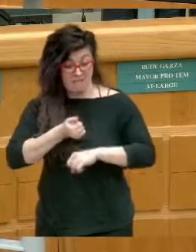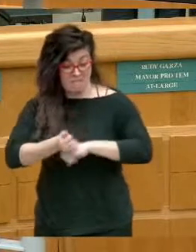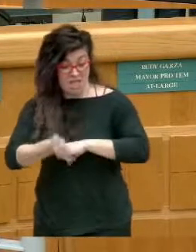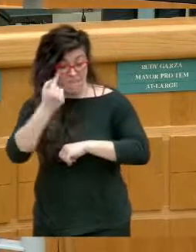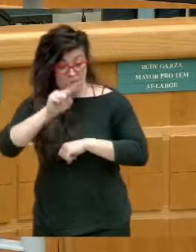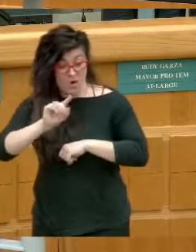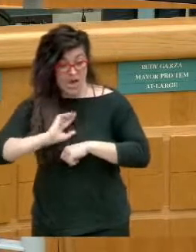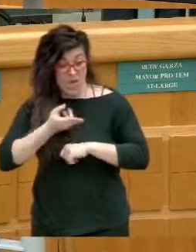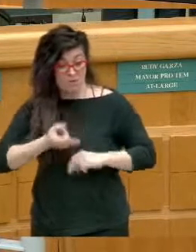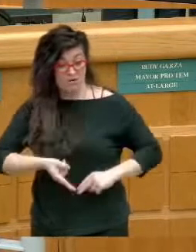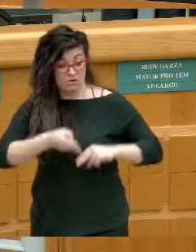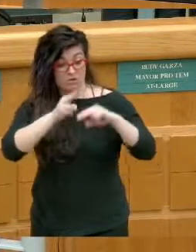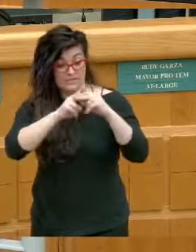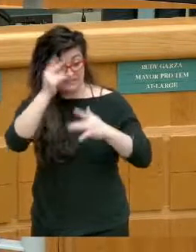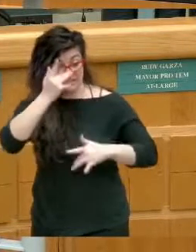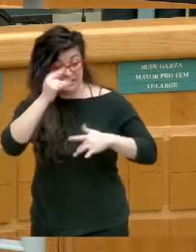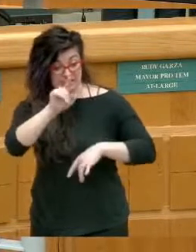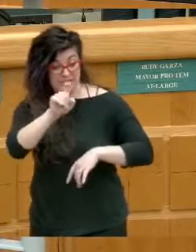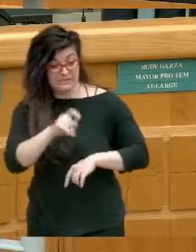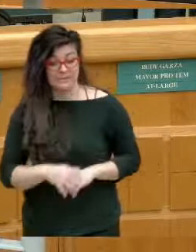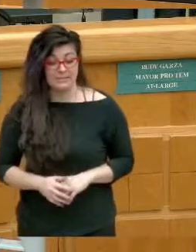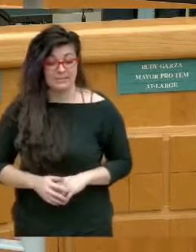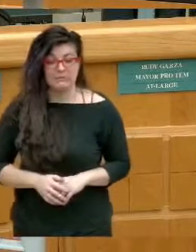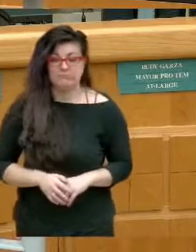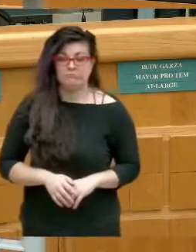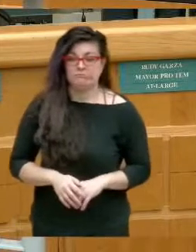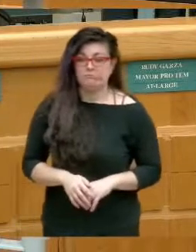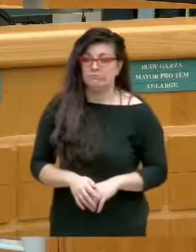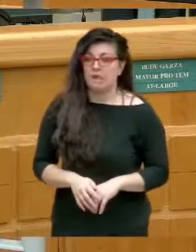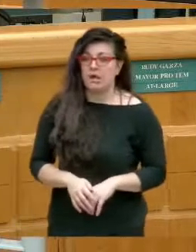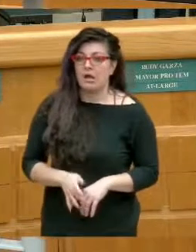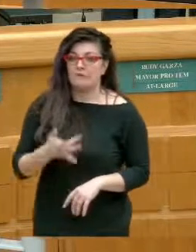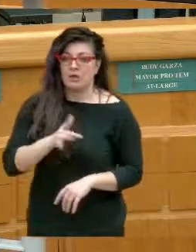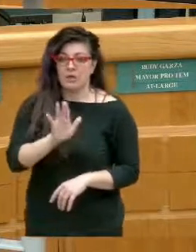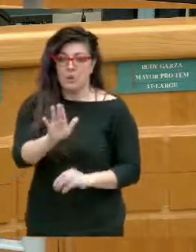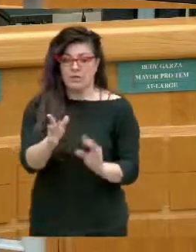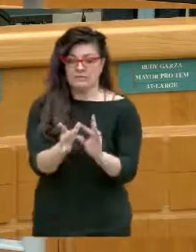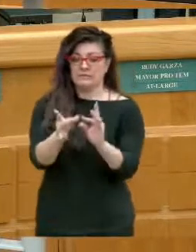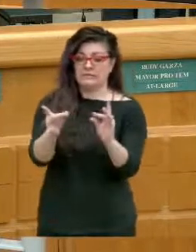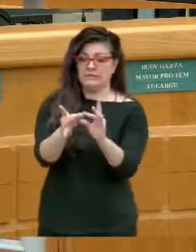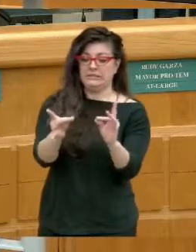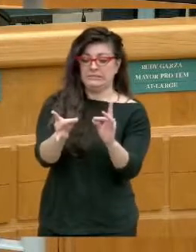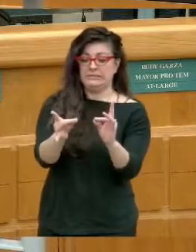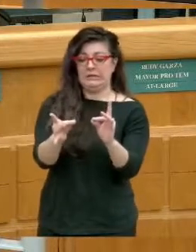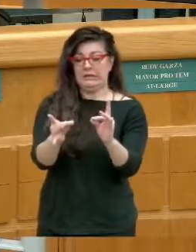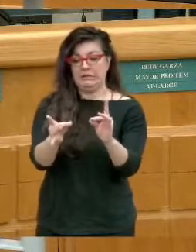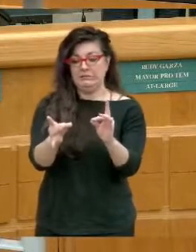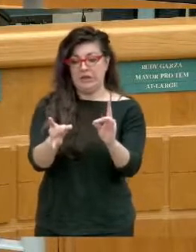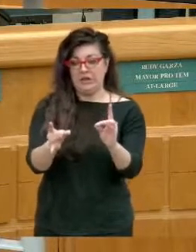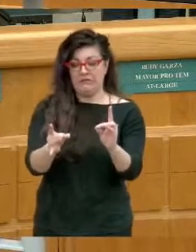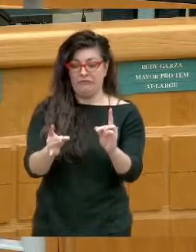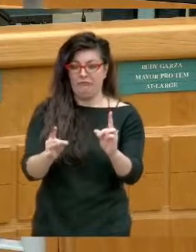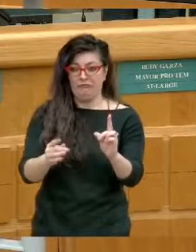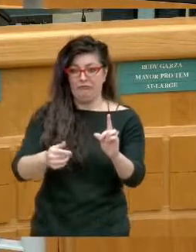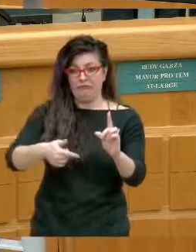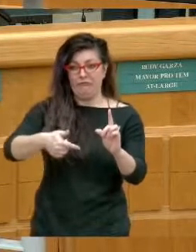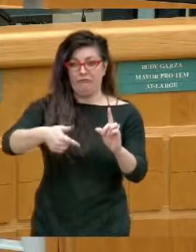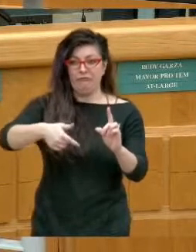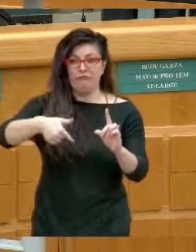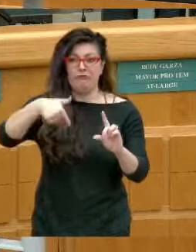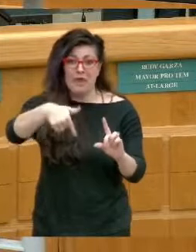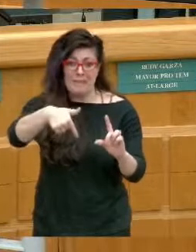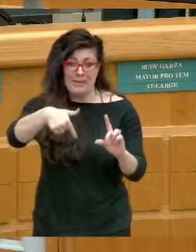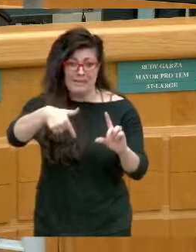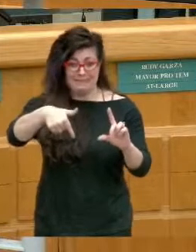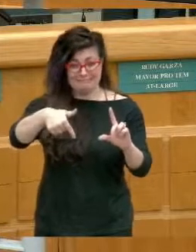I think that the way you phrased the question is framing it in a way that I don't